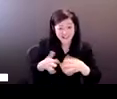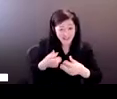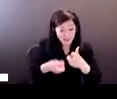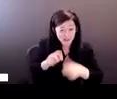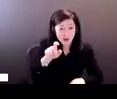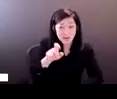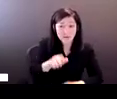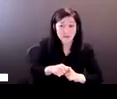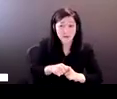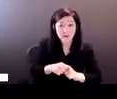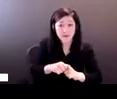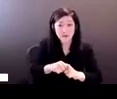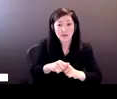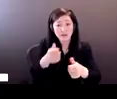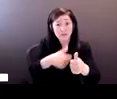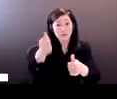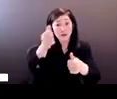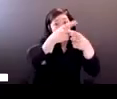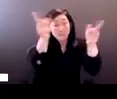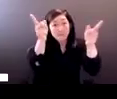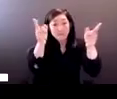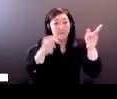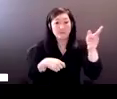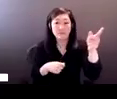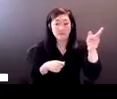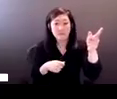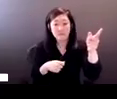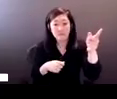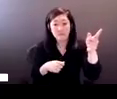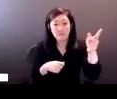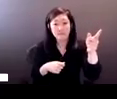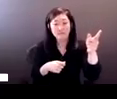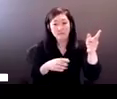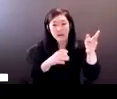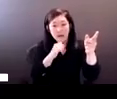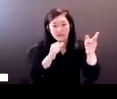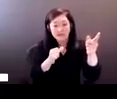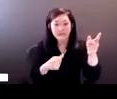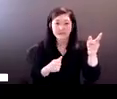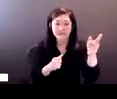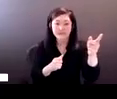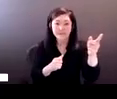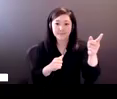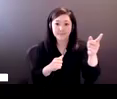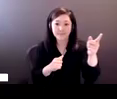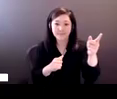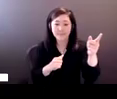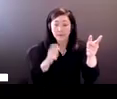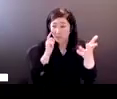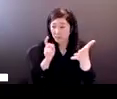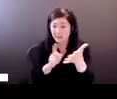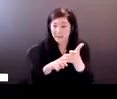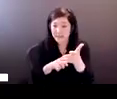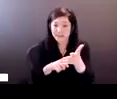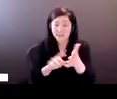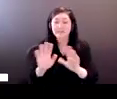Is the boarder not committing coercive control of Mary because he's not an